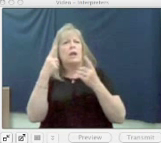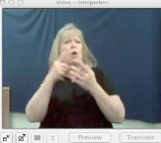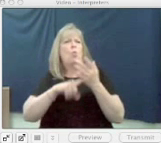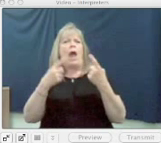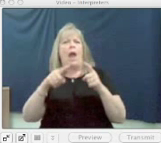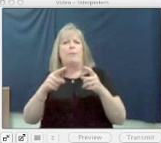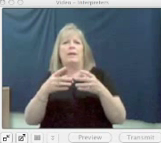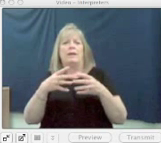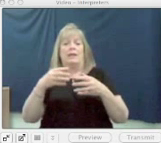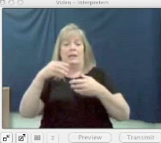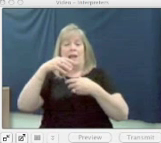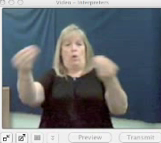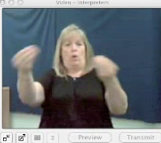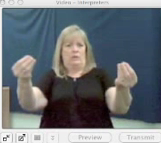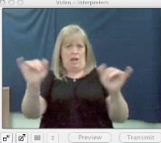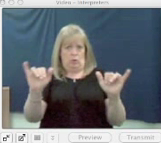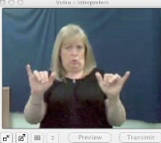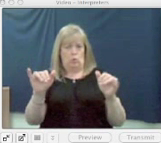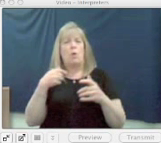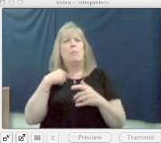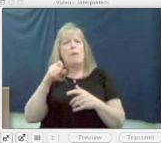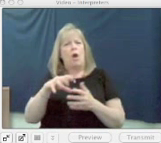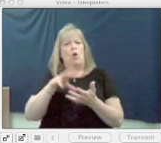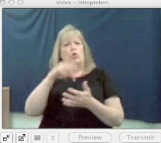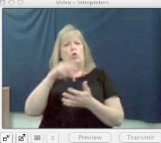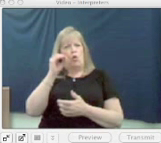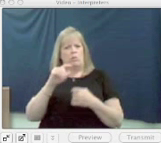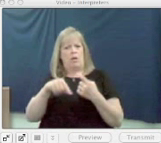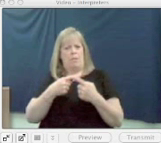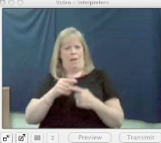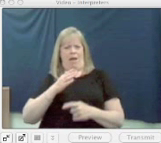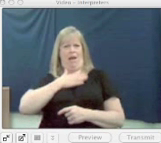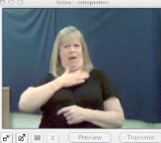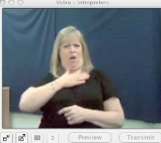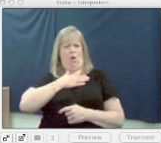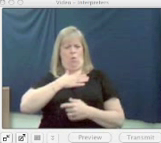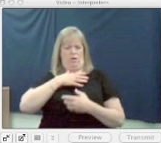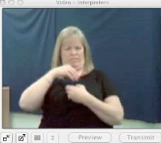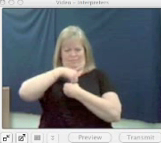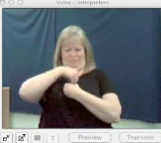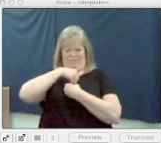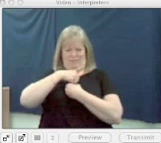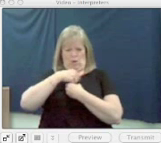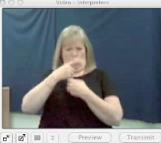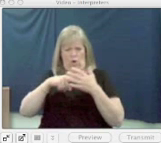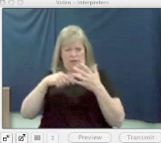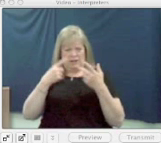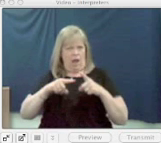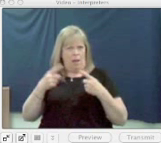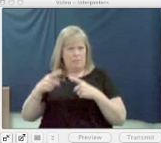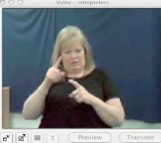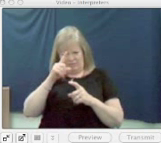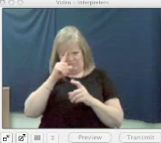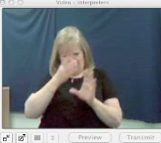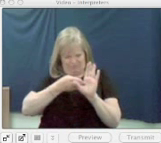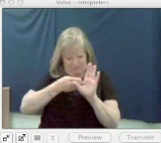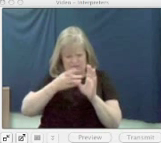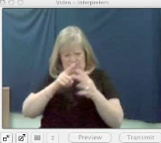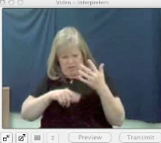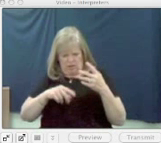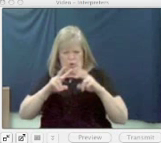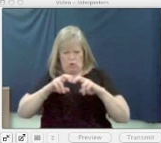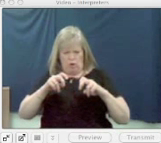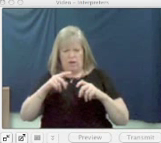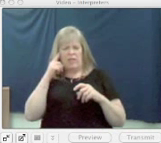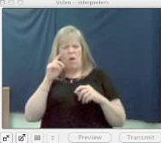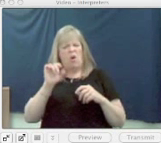We have to continually learn about our own intrapsychic landscape in order to be able to say, wow, that's really about